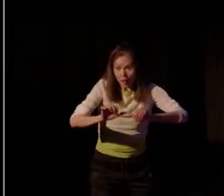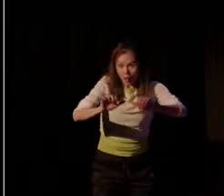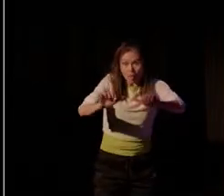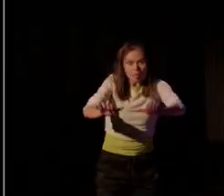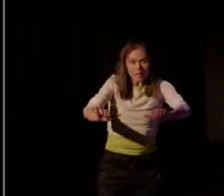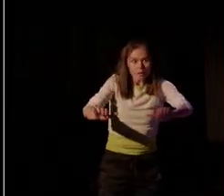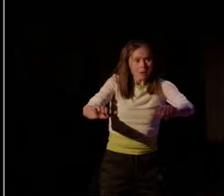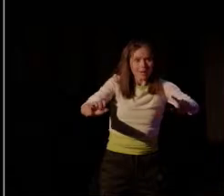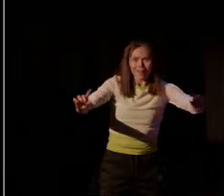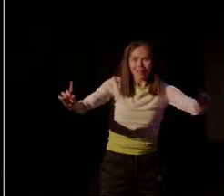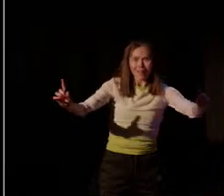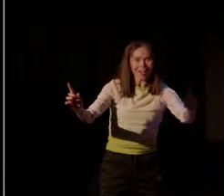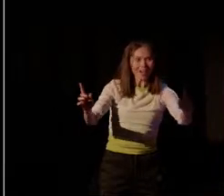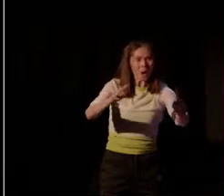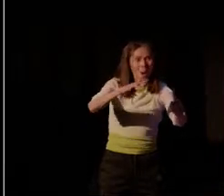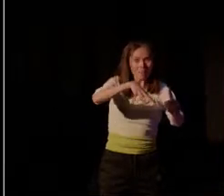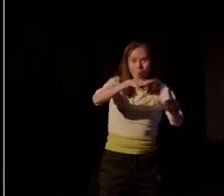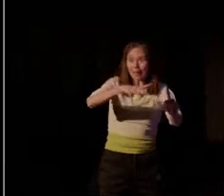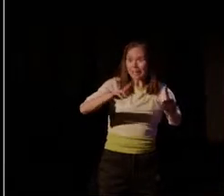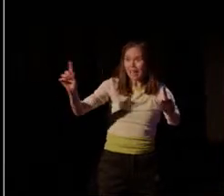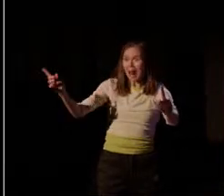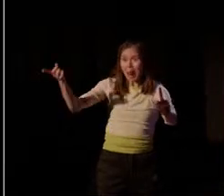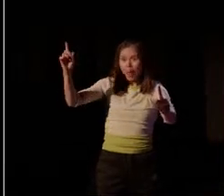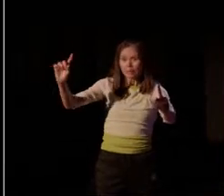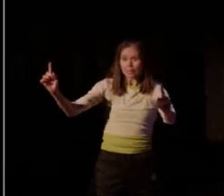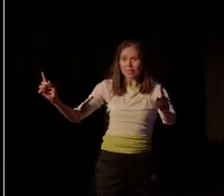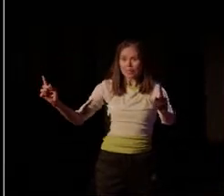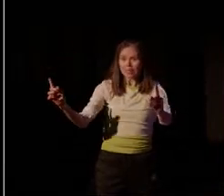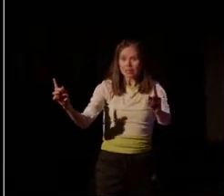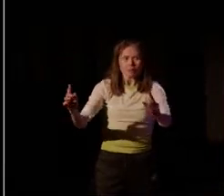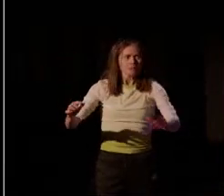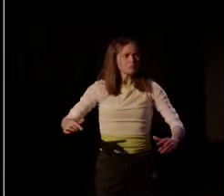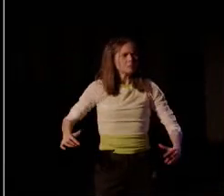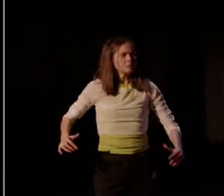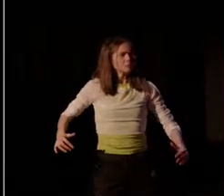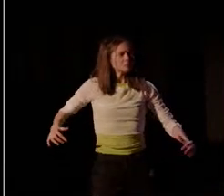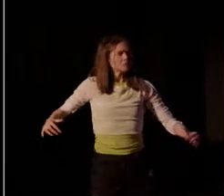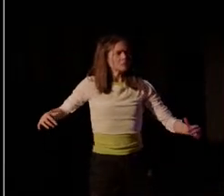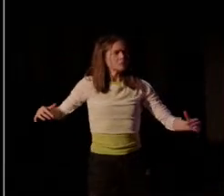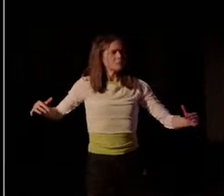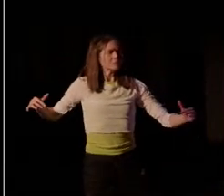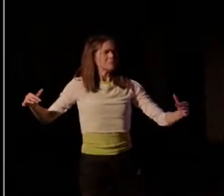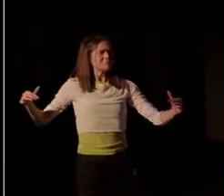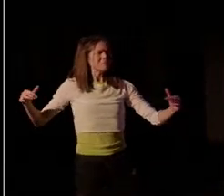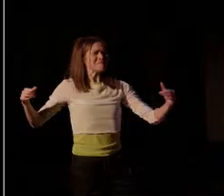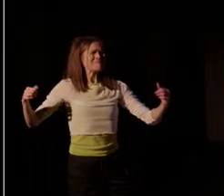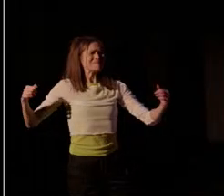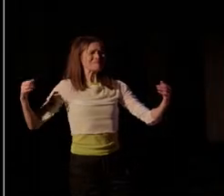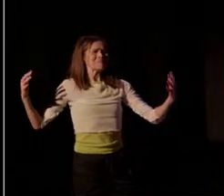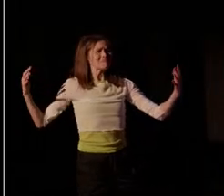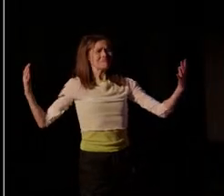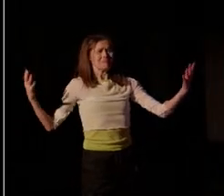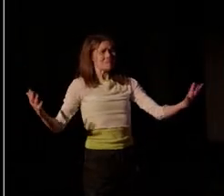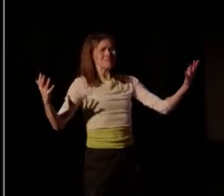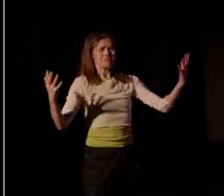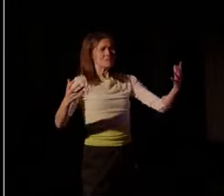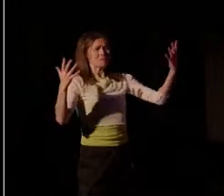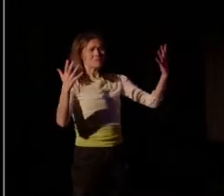When they beheld each other, their eyes too large to fit their heads. They